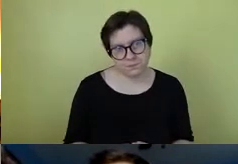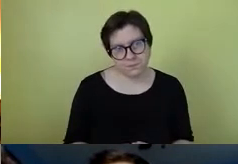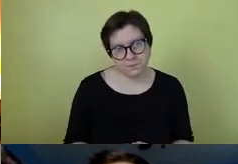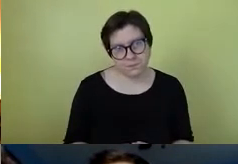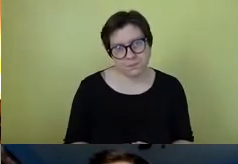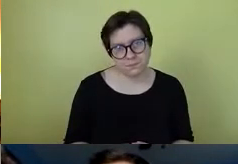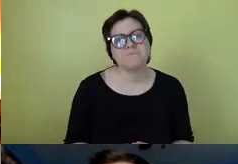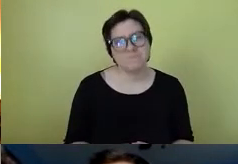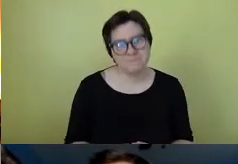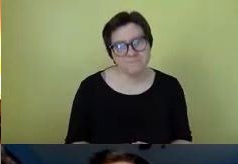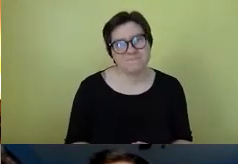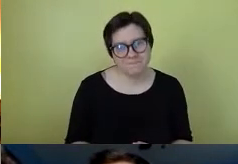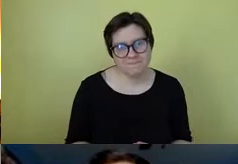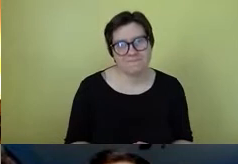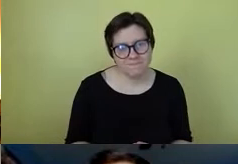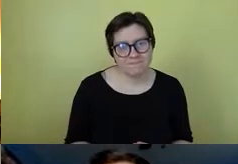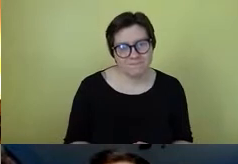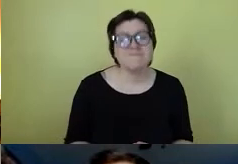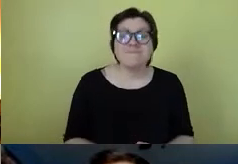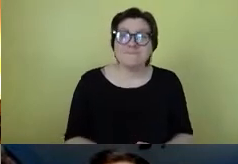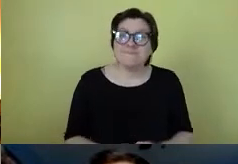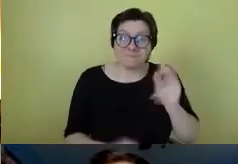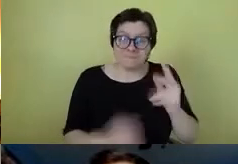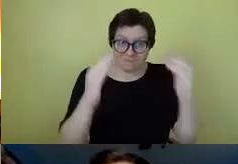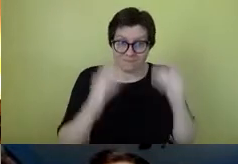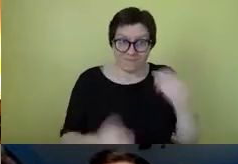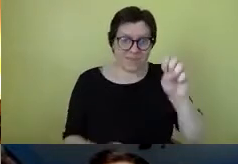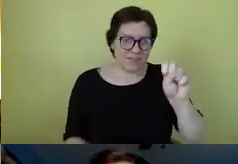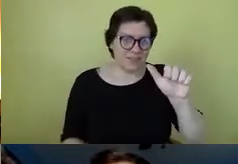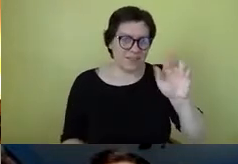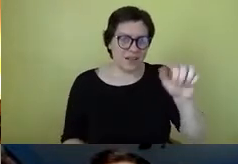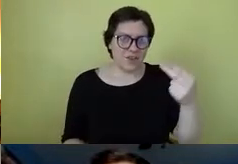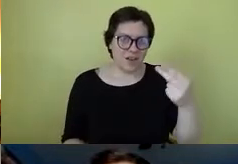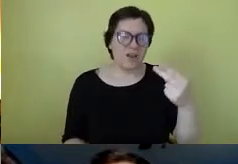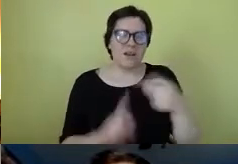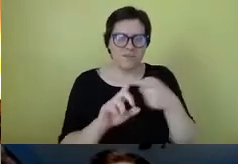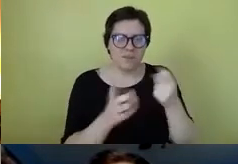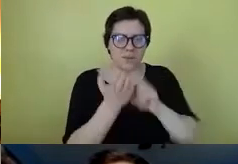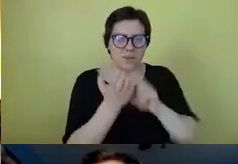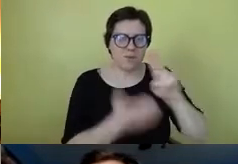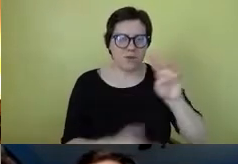Absolutely. Okay, next we have Sarah Rivas from the University of Maryland.